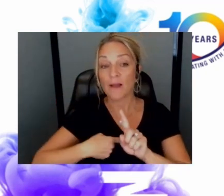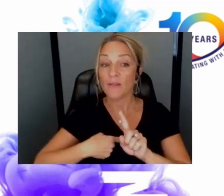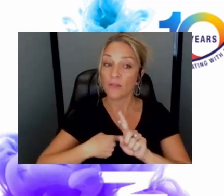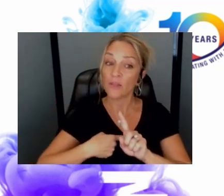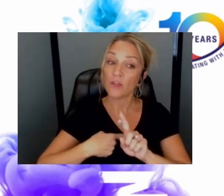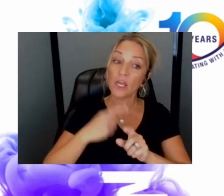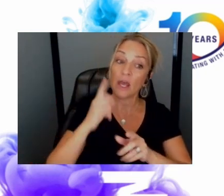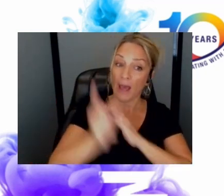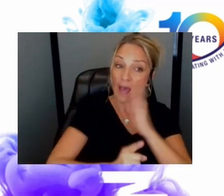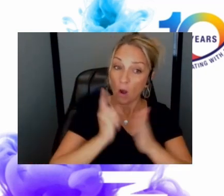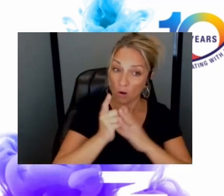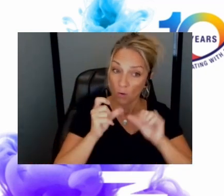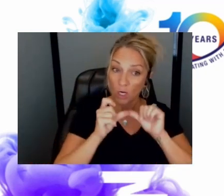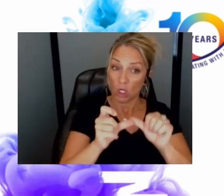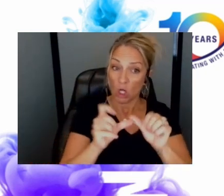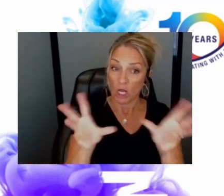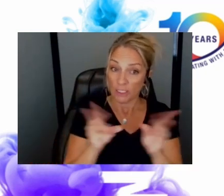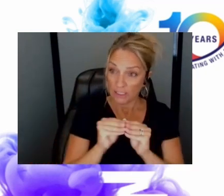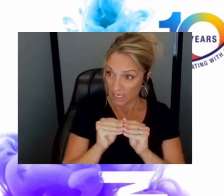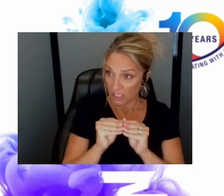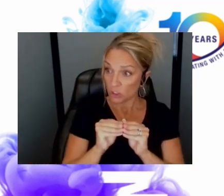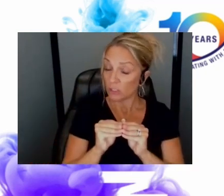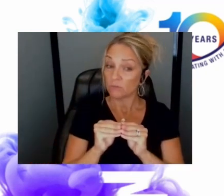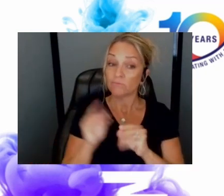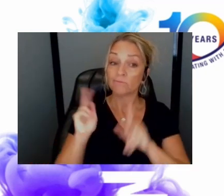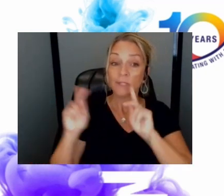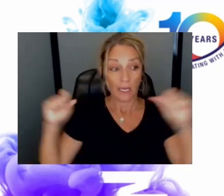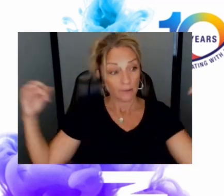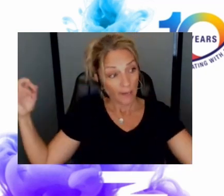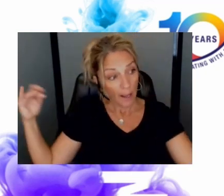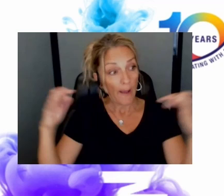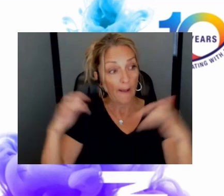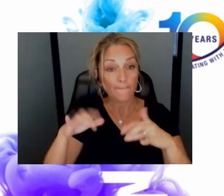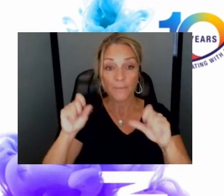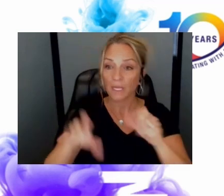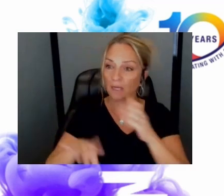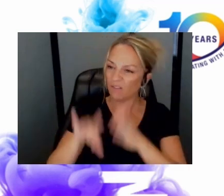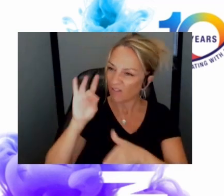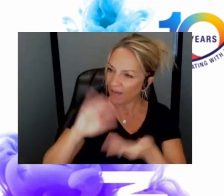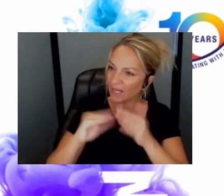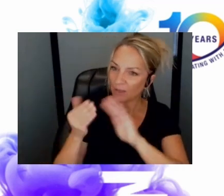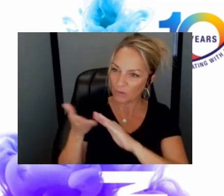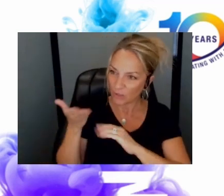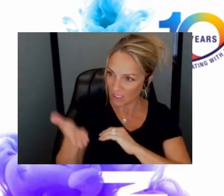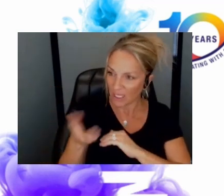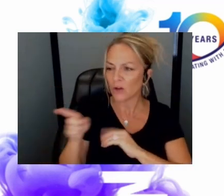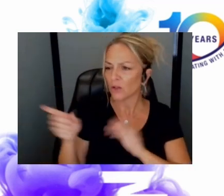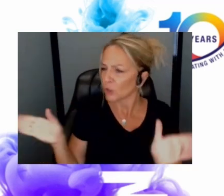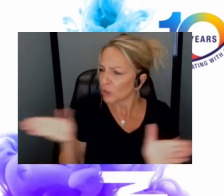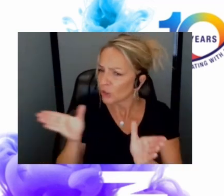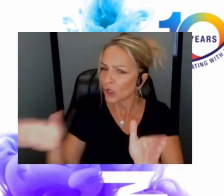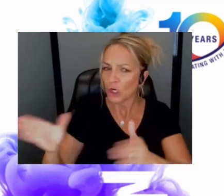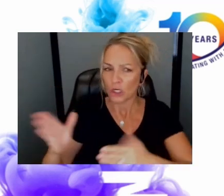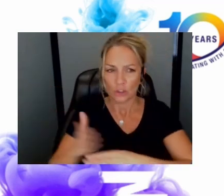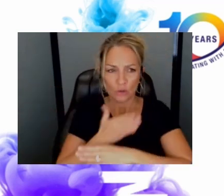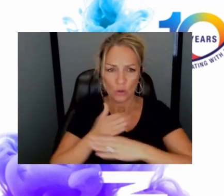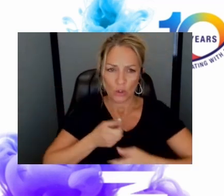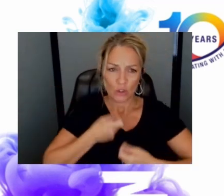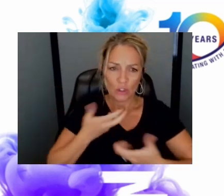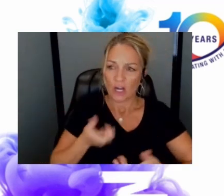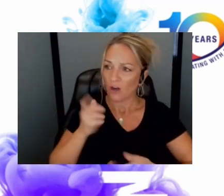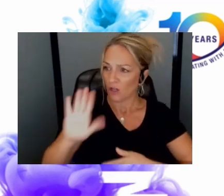where colleagues can come, find community. They are encouraged to share their stories. Just in the last